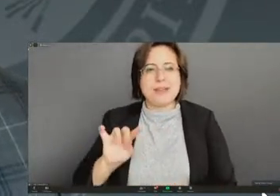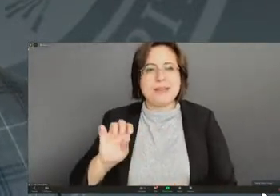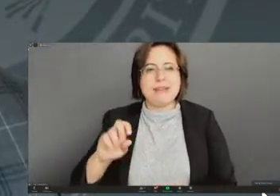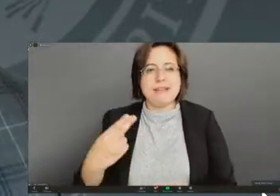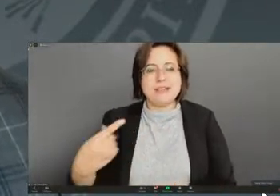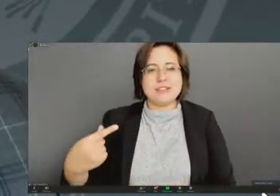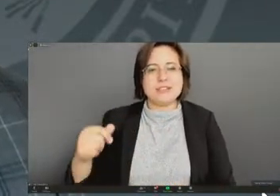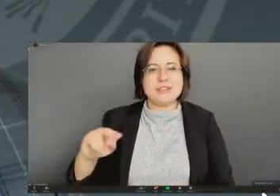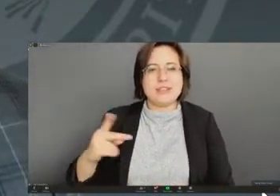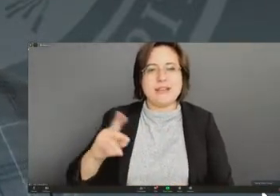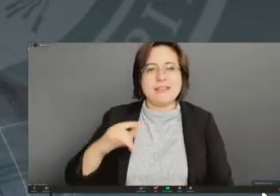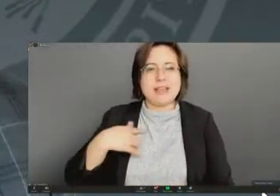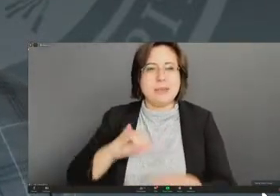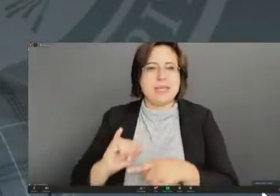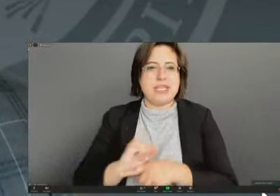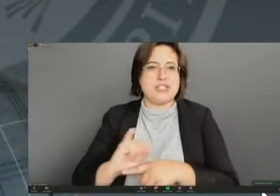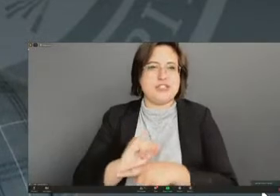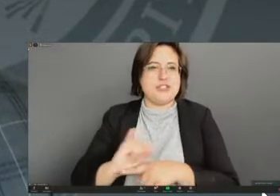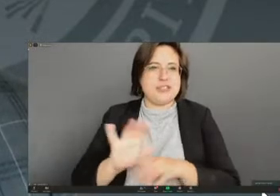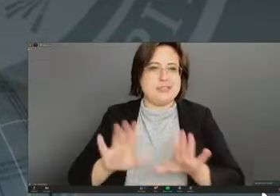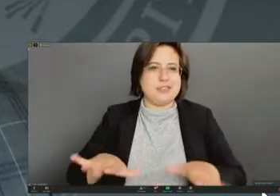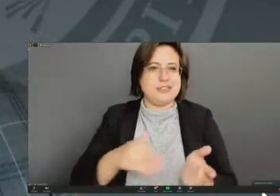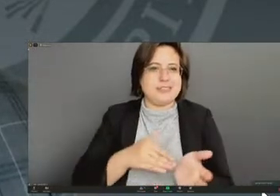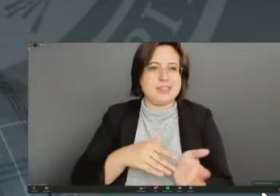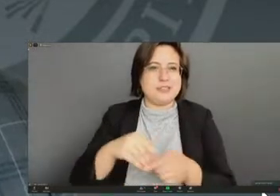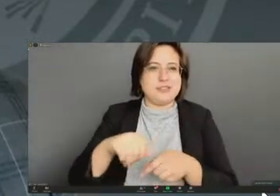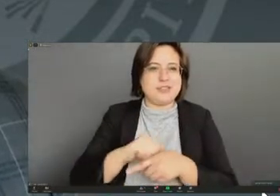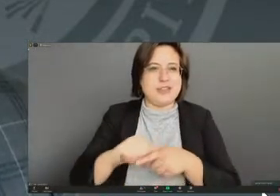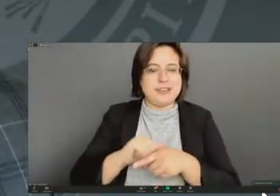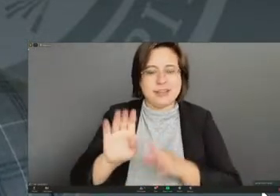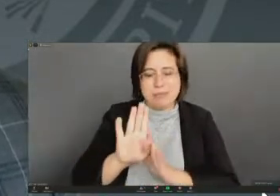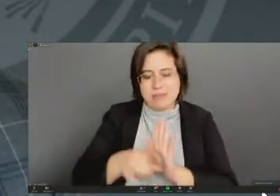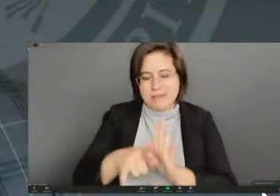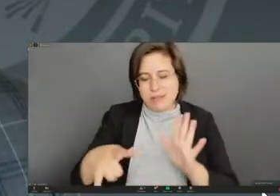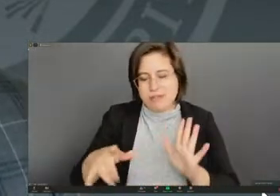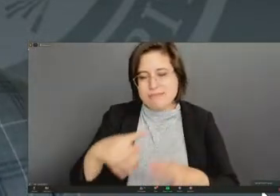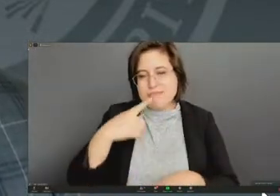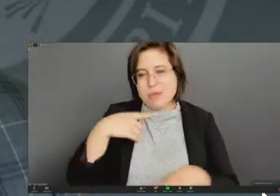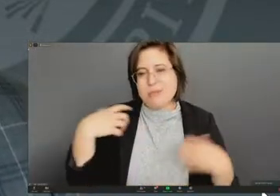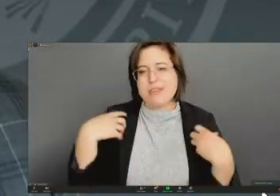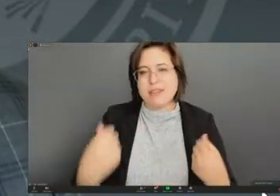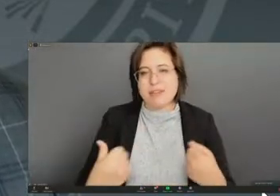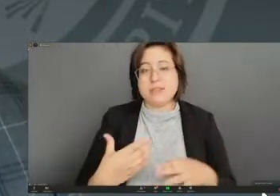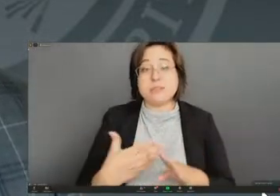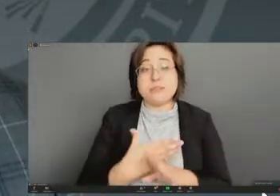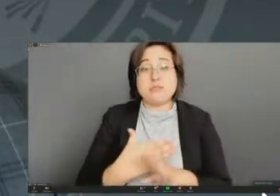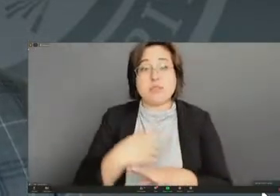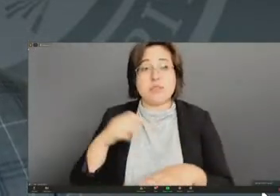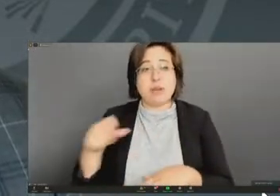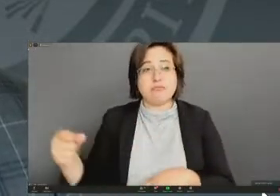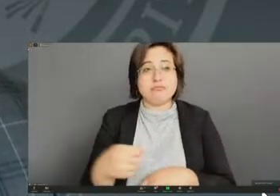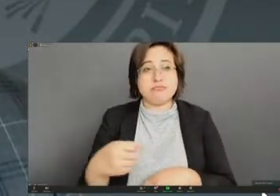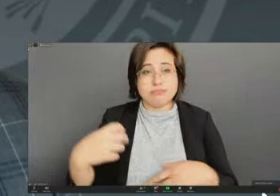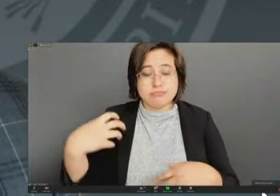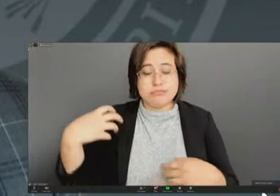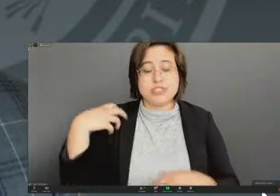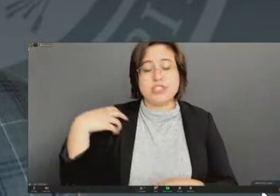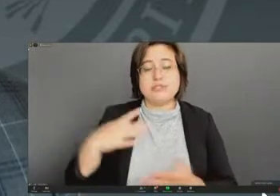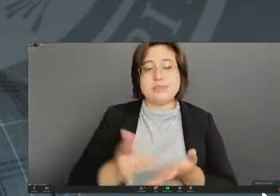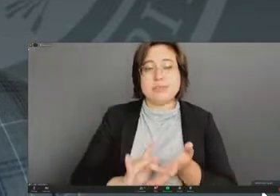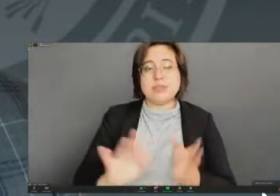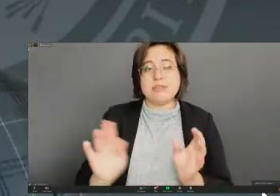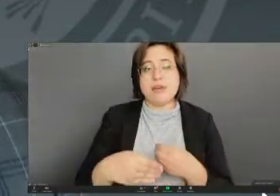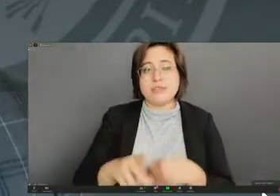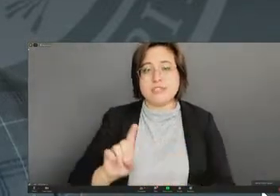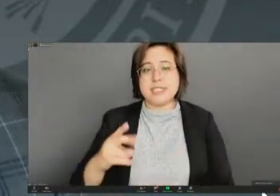an internist and pediatrician by training, background in public health, and prior to being appointed as the Chief Medical Officer of